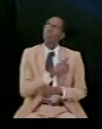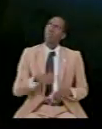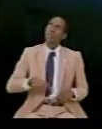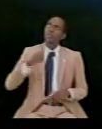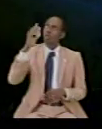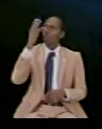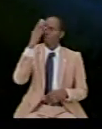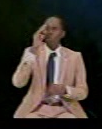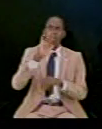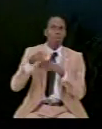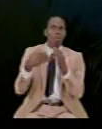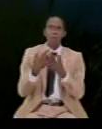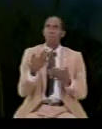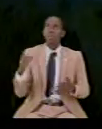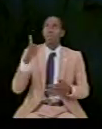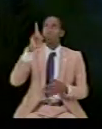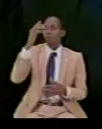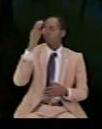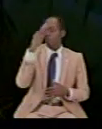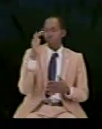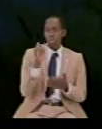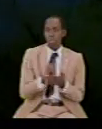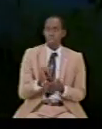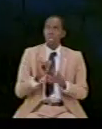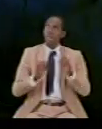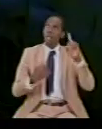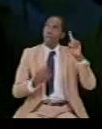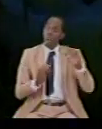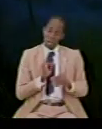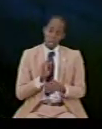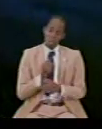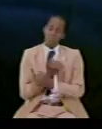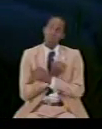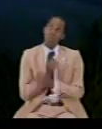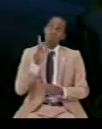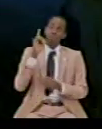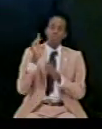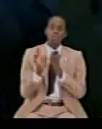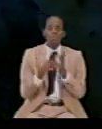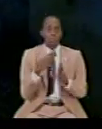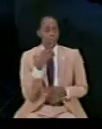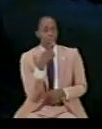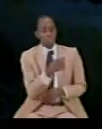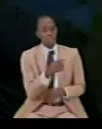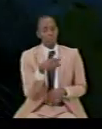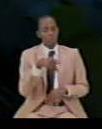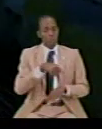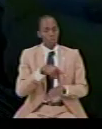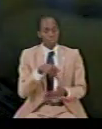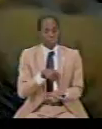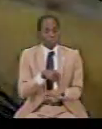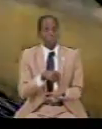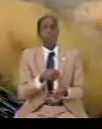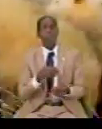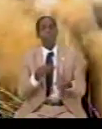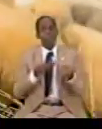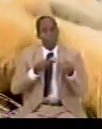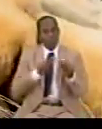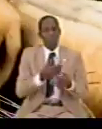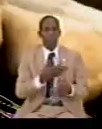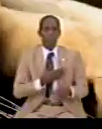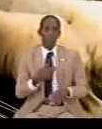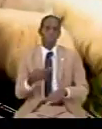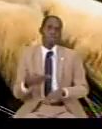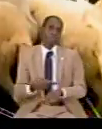knowest all things. Thou knowest that I love thee. Jesus says unto him, feed my sheep, feed my sheep.